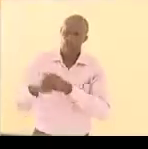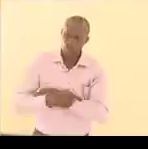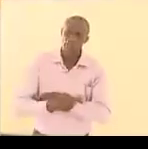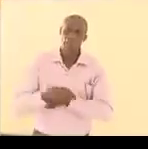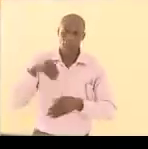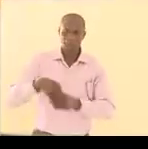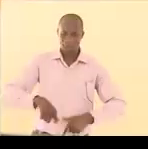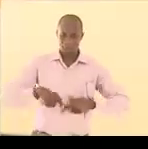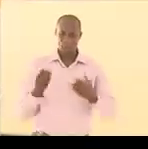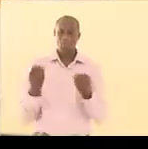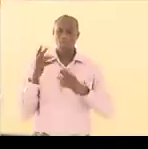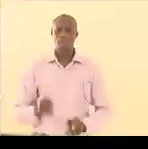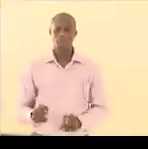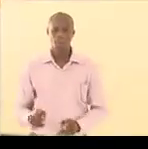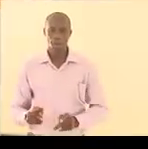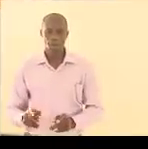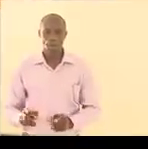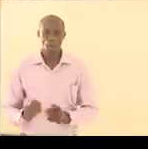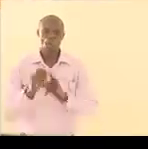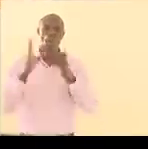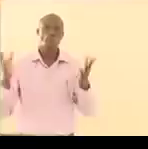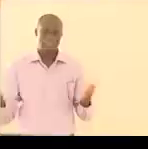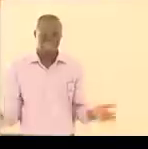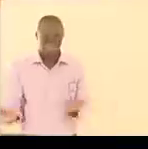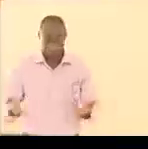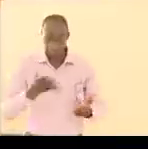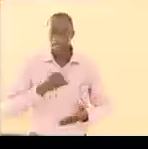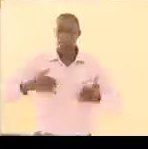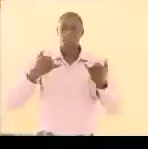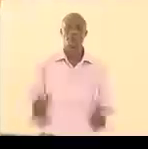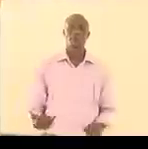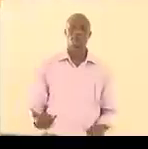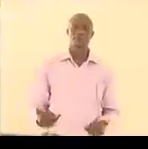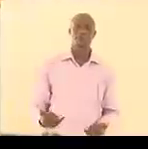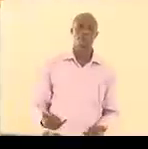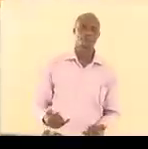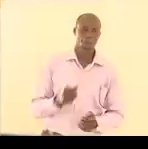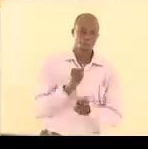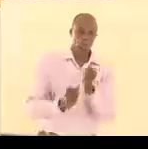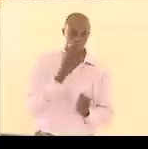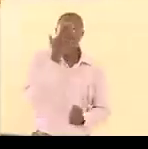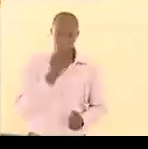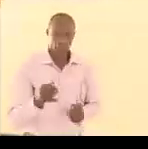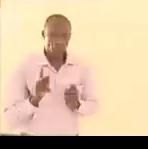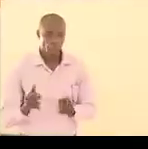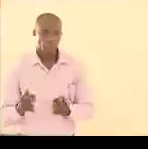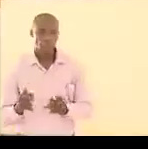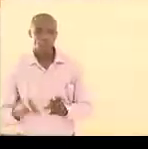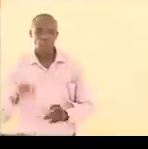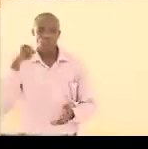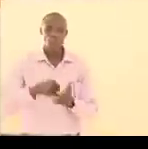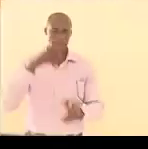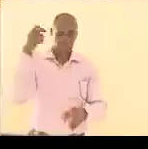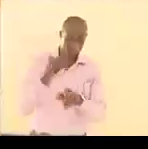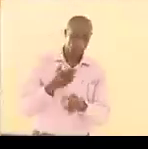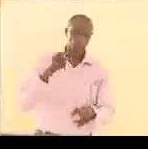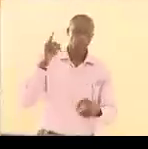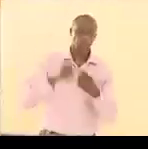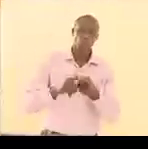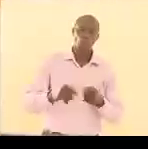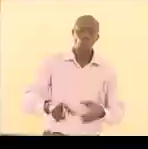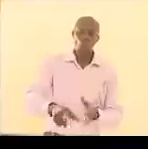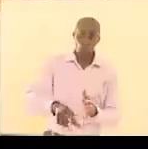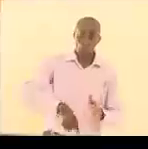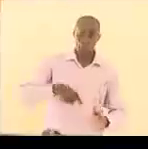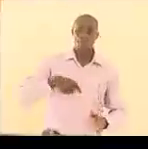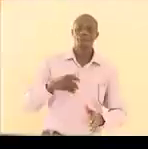today in the life of many people. There is too much of here and now. Which is why people are finding it difficult to live by